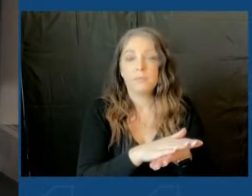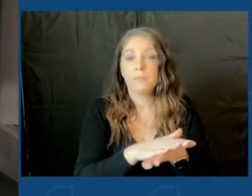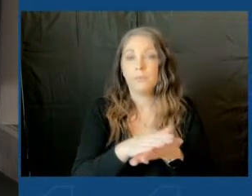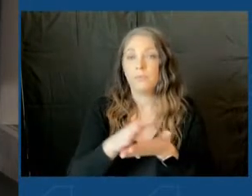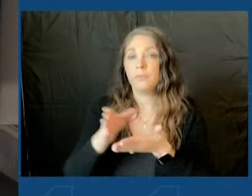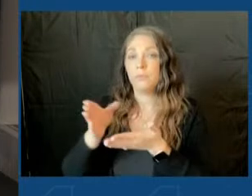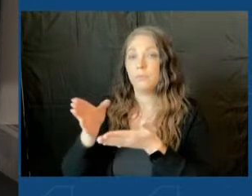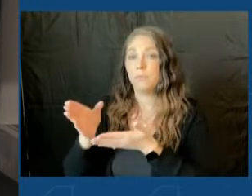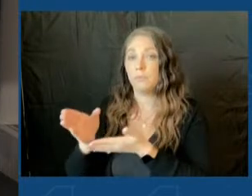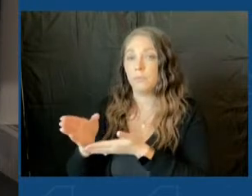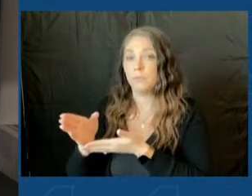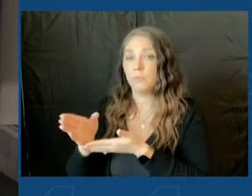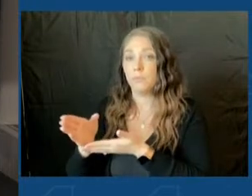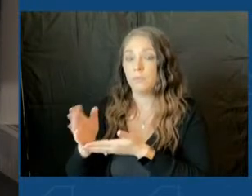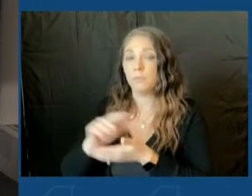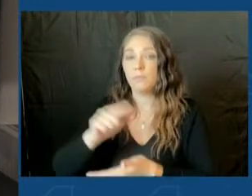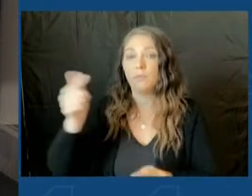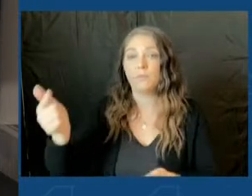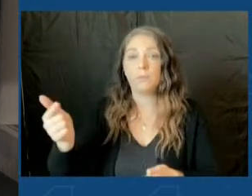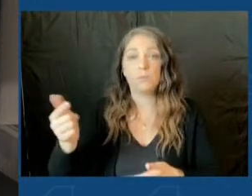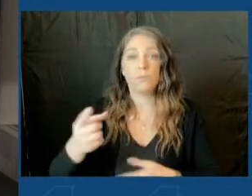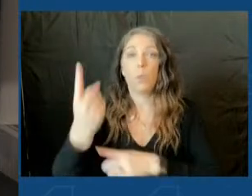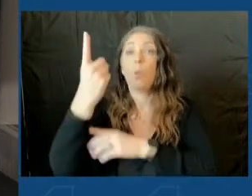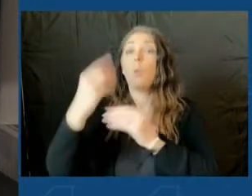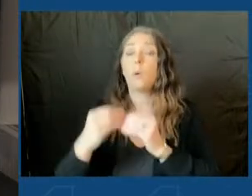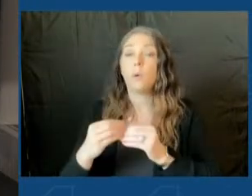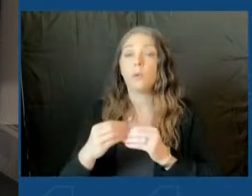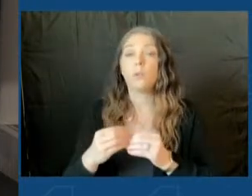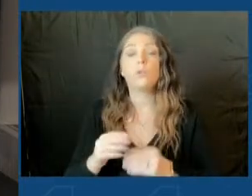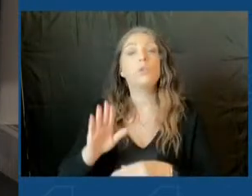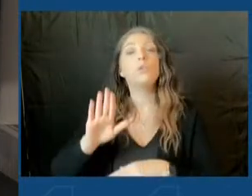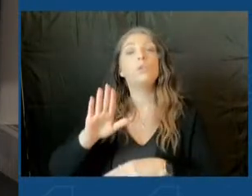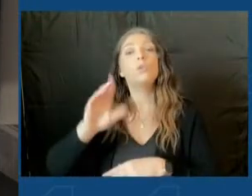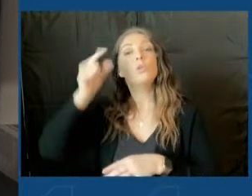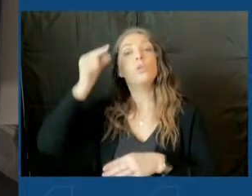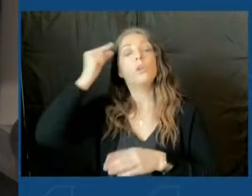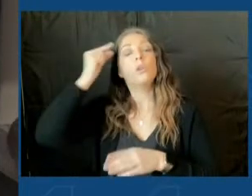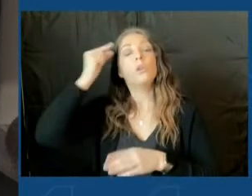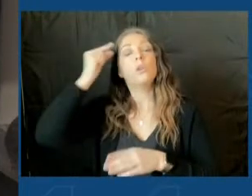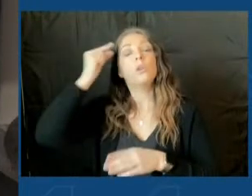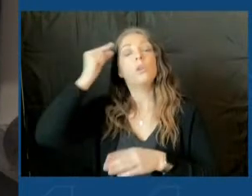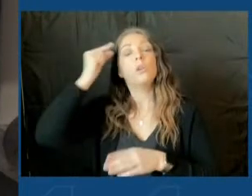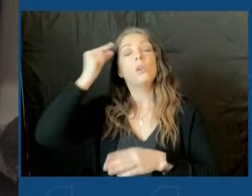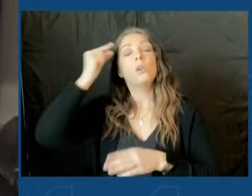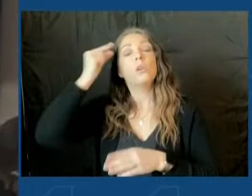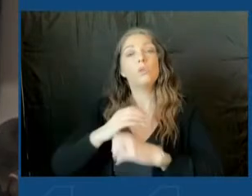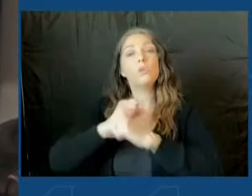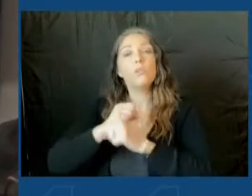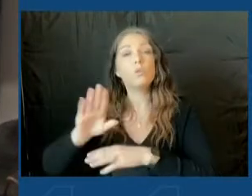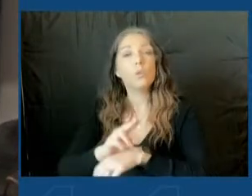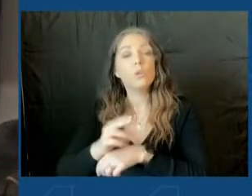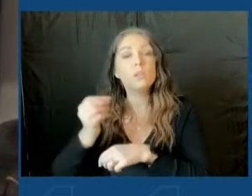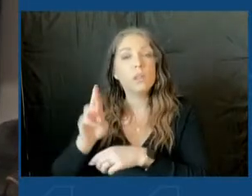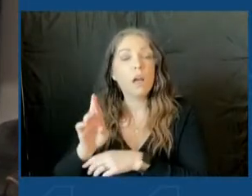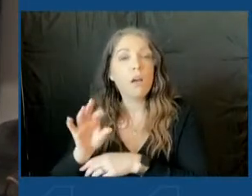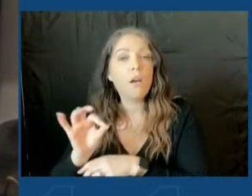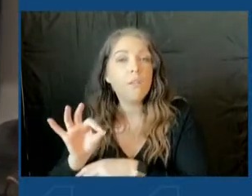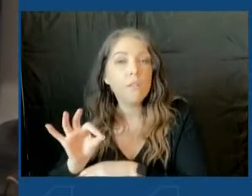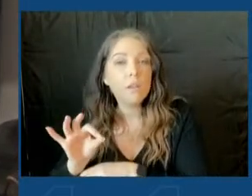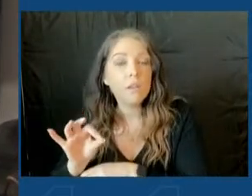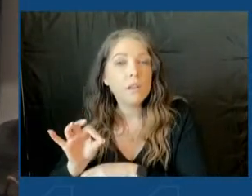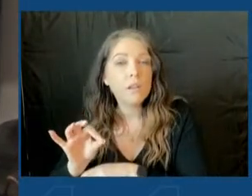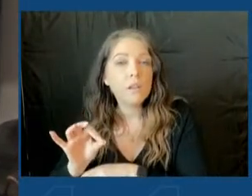anything? Okay. Governor, you've defended your use of the state aircraft yesterday by saying it's a big state and governors need